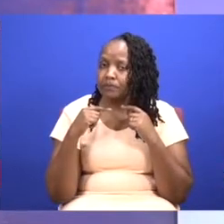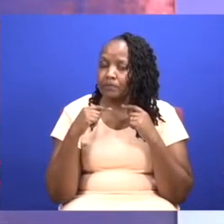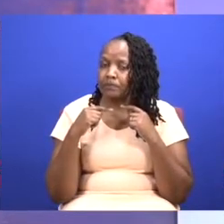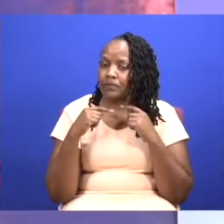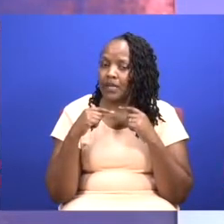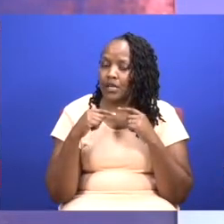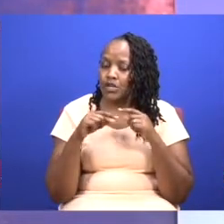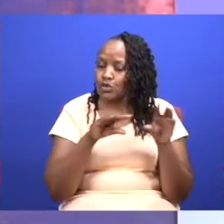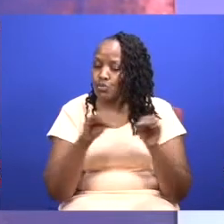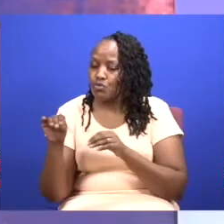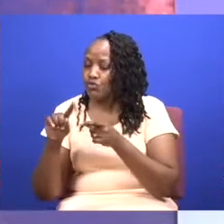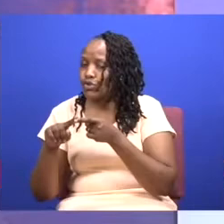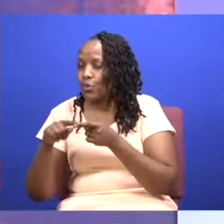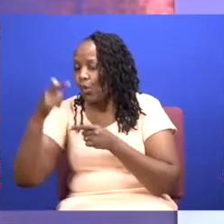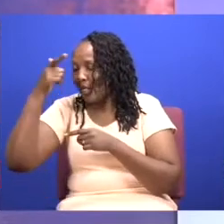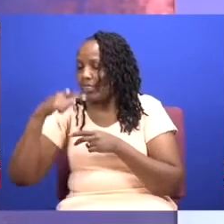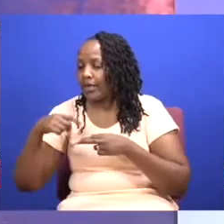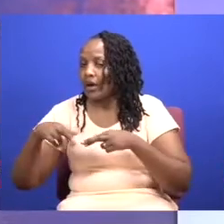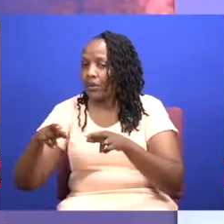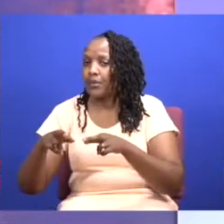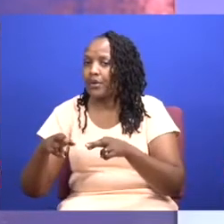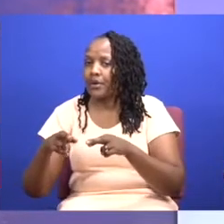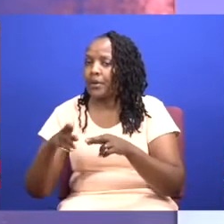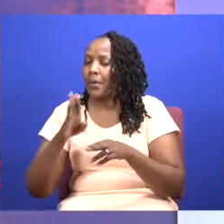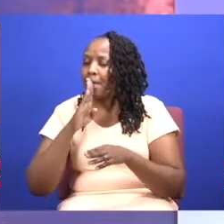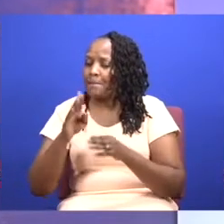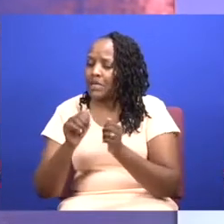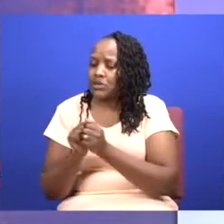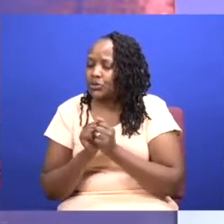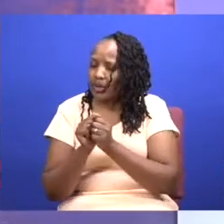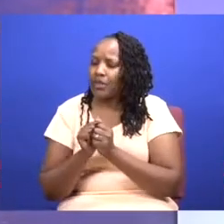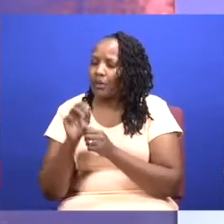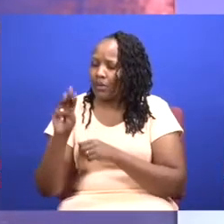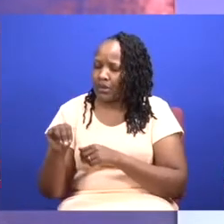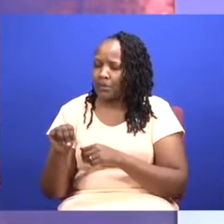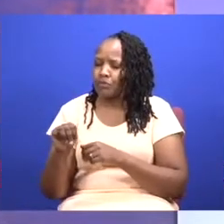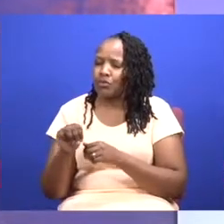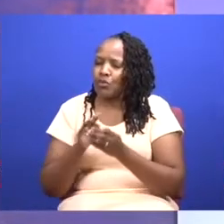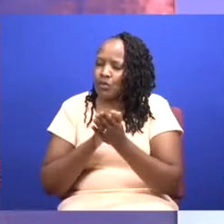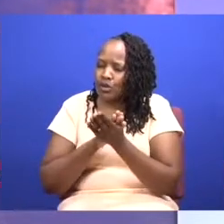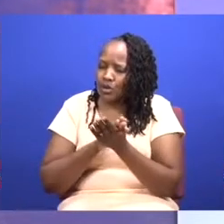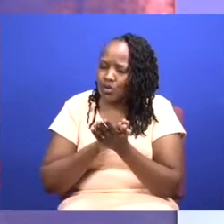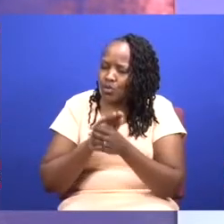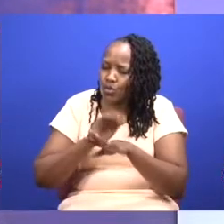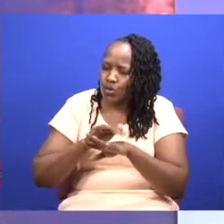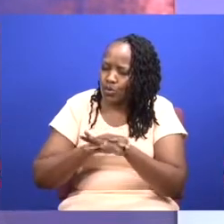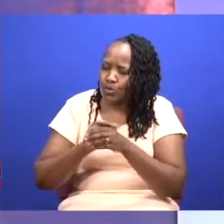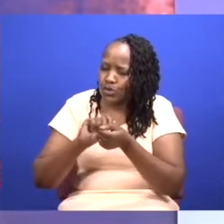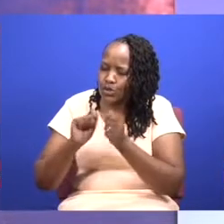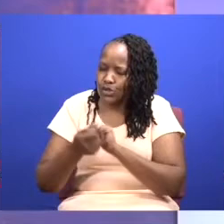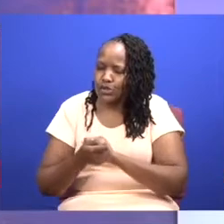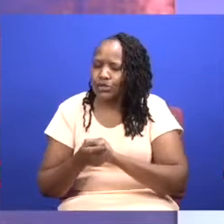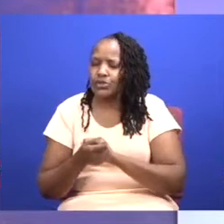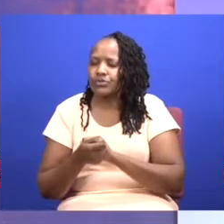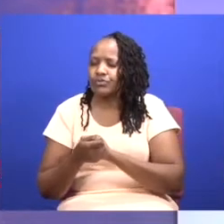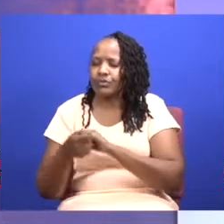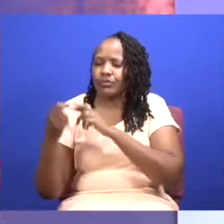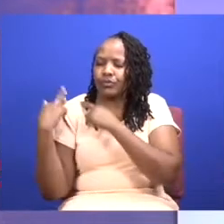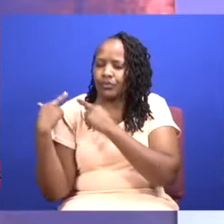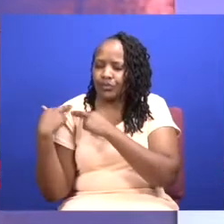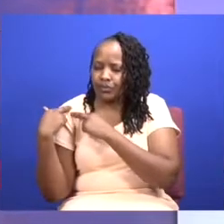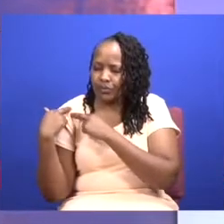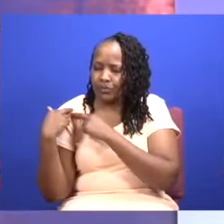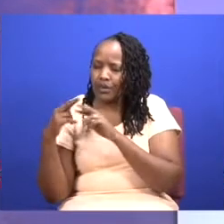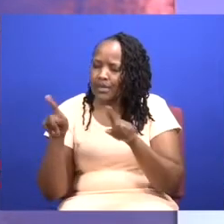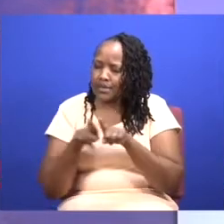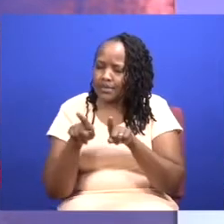to CITAM Thika Road, may you be with him, Heavenly Father. We pray, Lord God Almighty, for smooth transition, O God, in the name of Jesus.